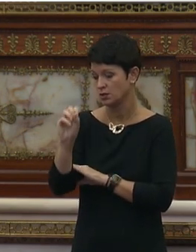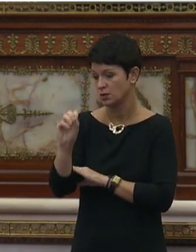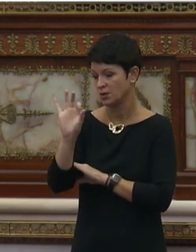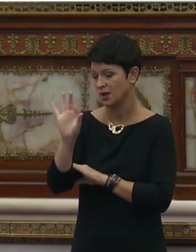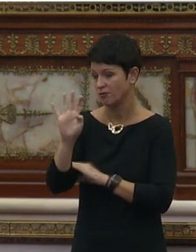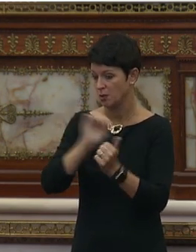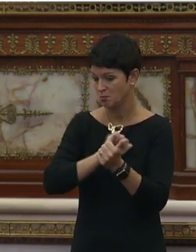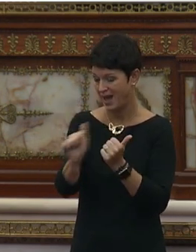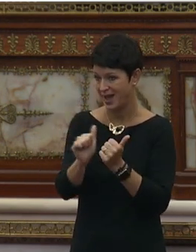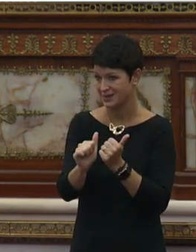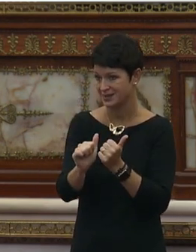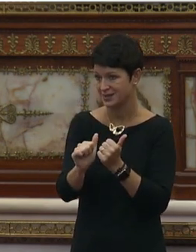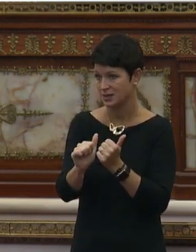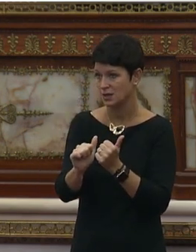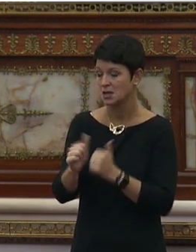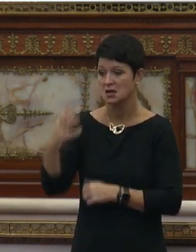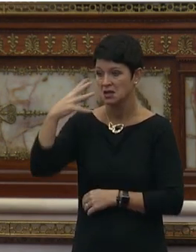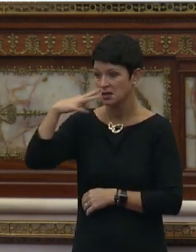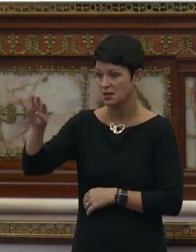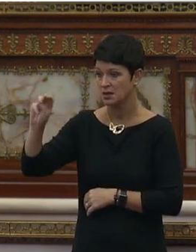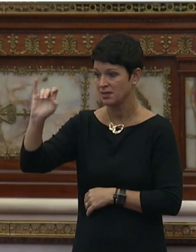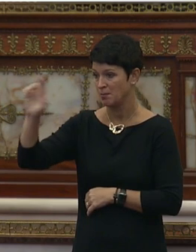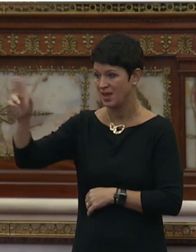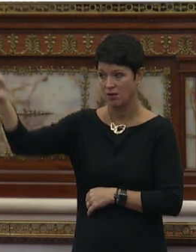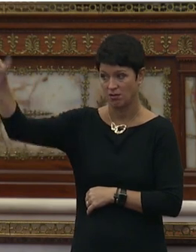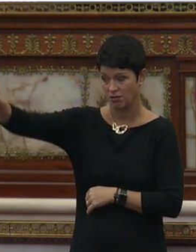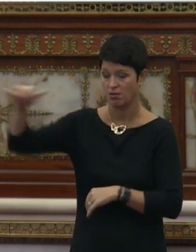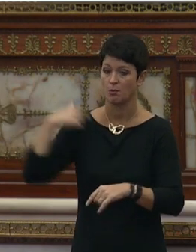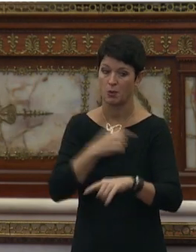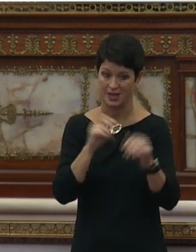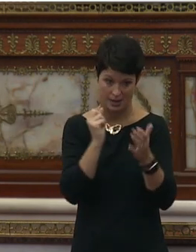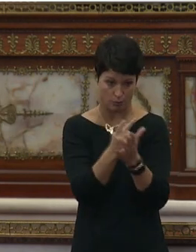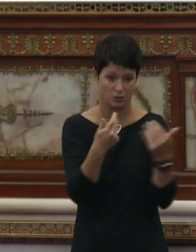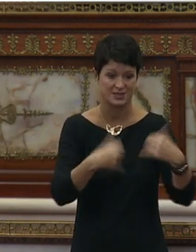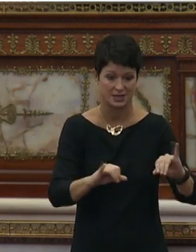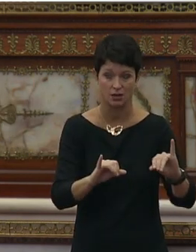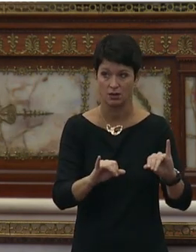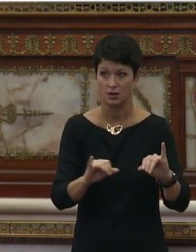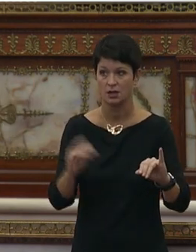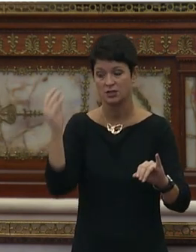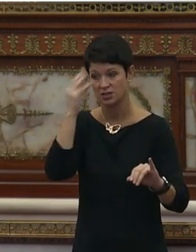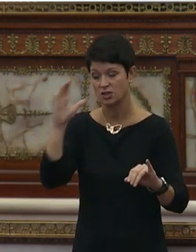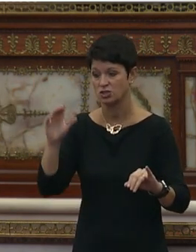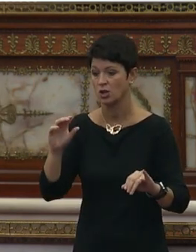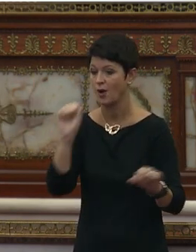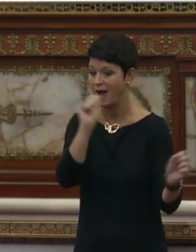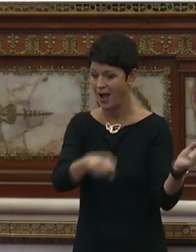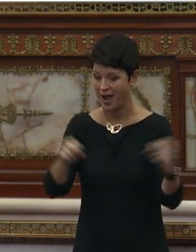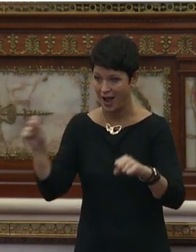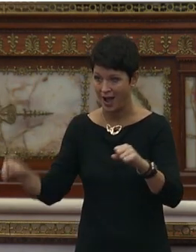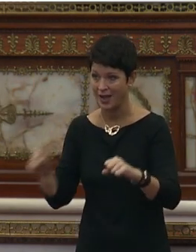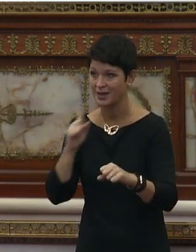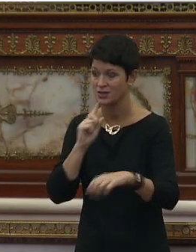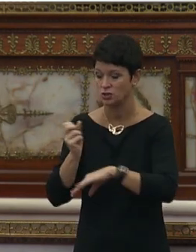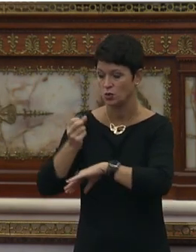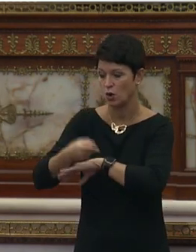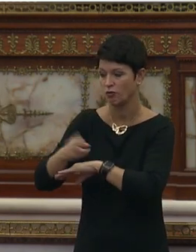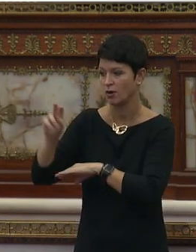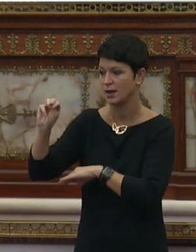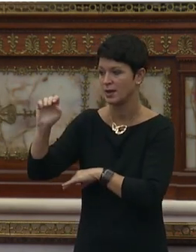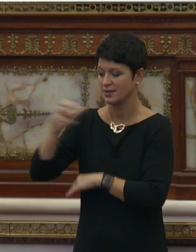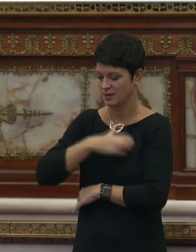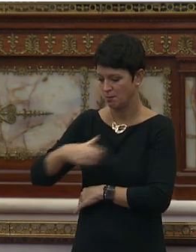200094 pass, notwithstanding the Mayor's disapproval? Just for the record, let's note that a vote of aye is a vote to override the Mayor's